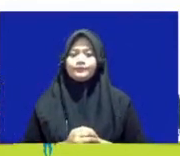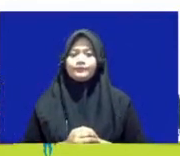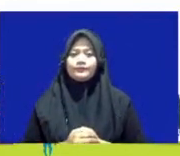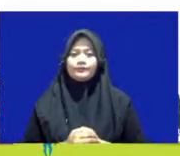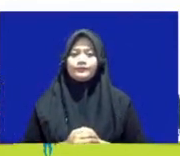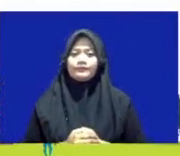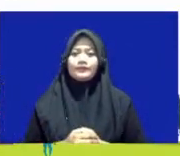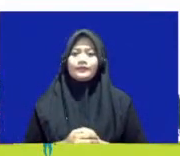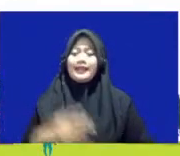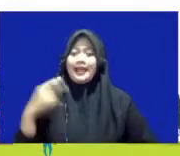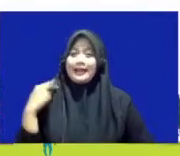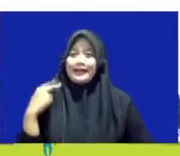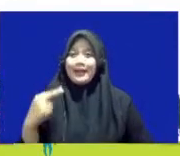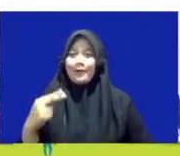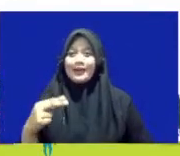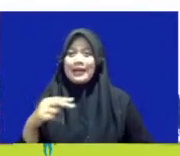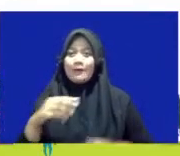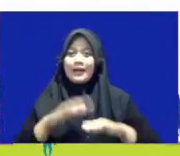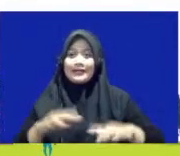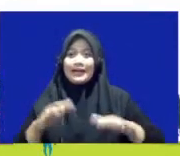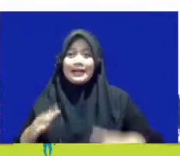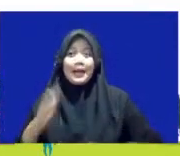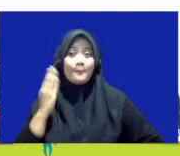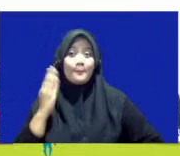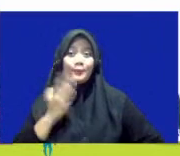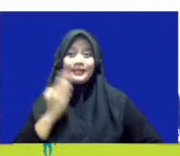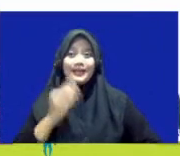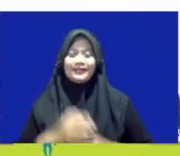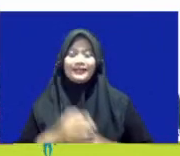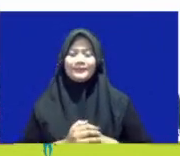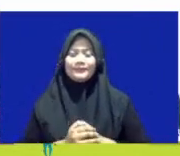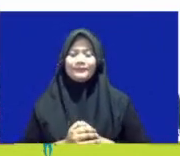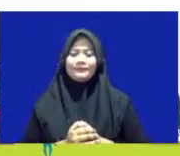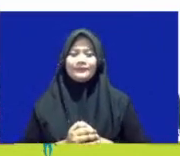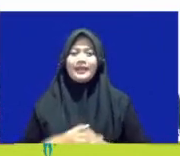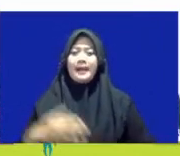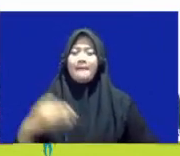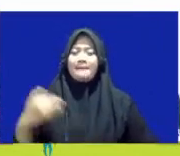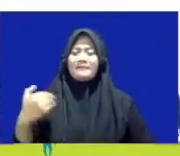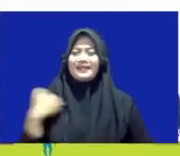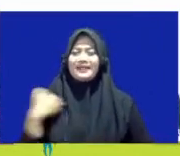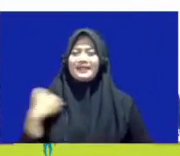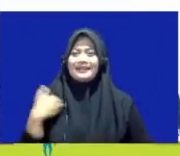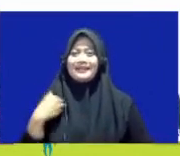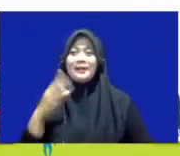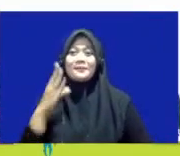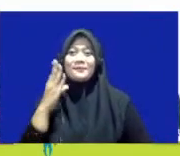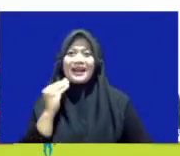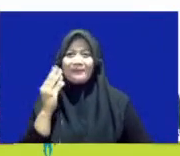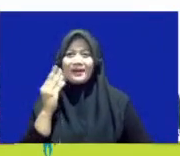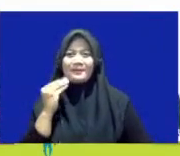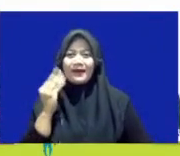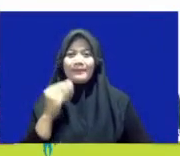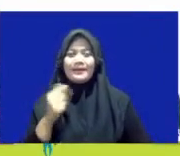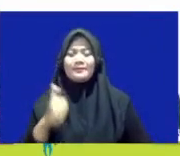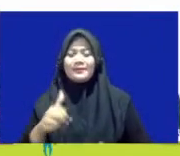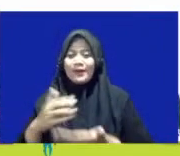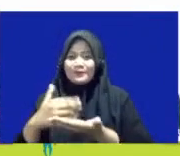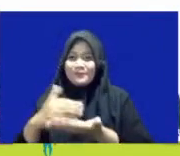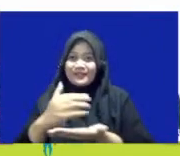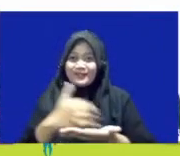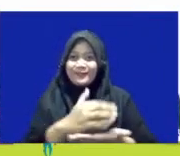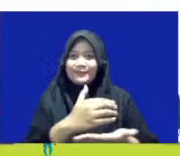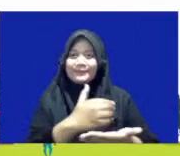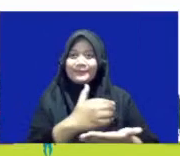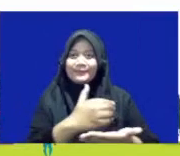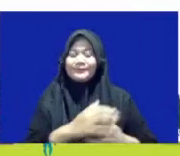the experience sharing option. Recently, Ministry of Disaster Management and Relief established flood preparedness